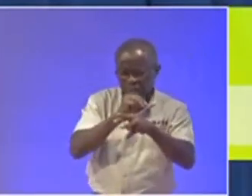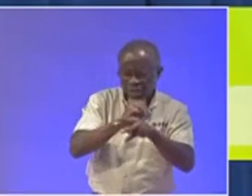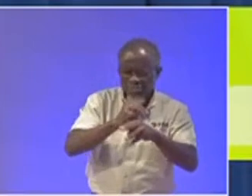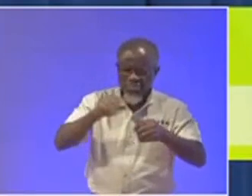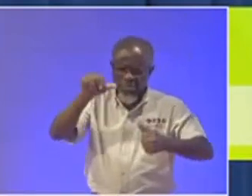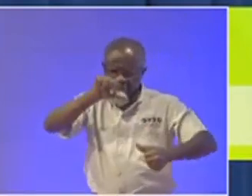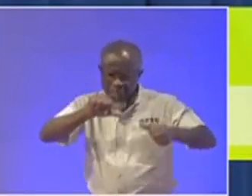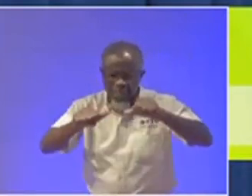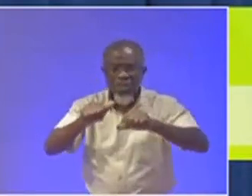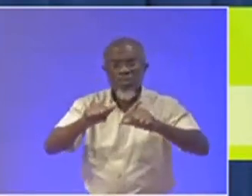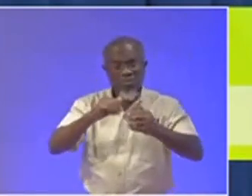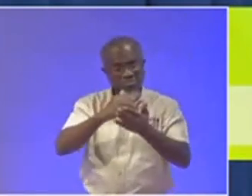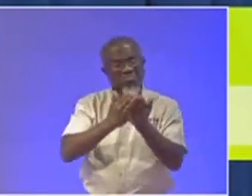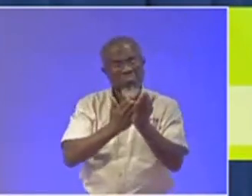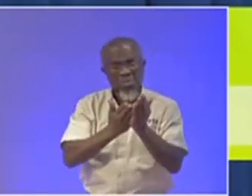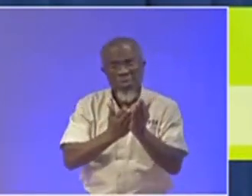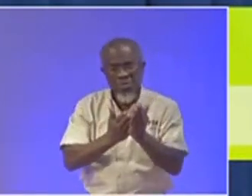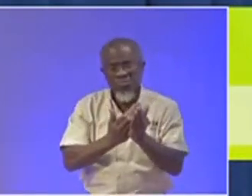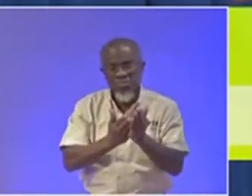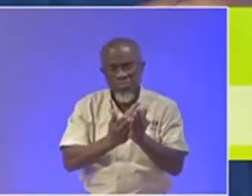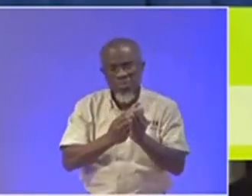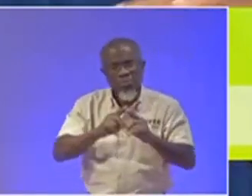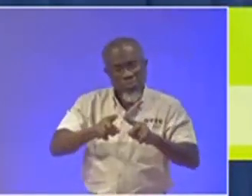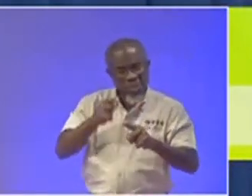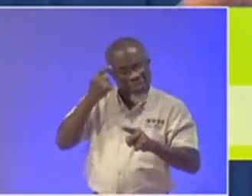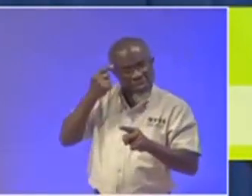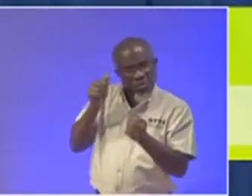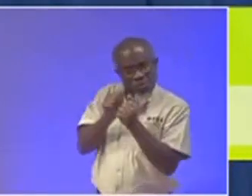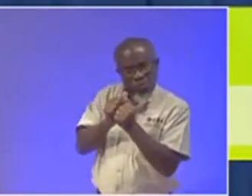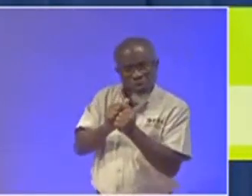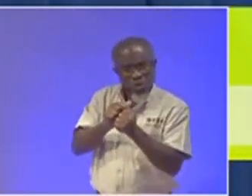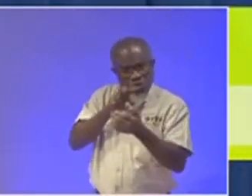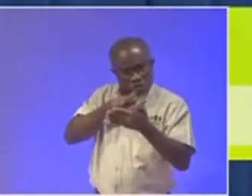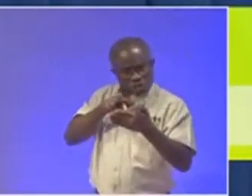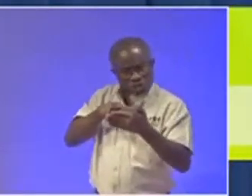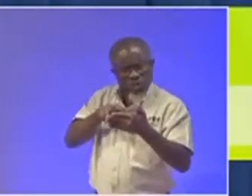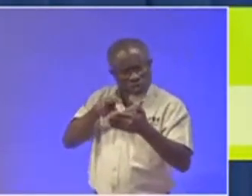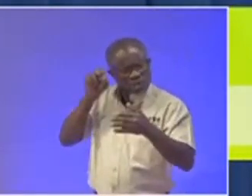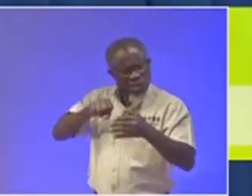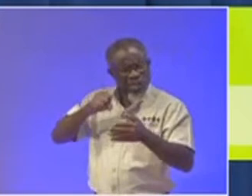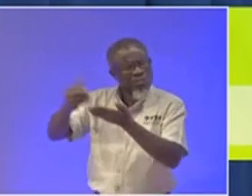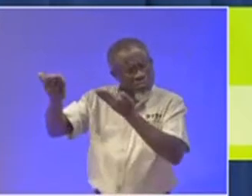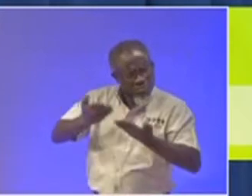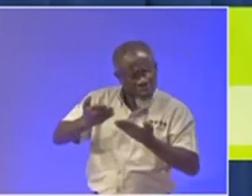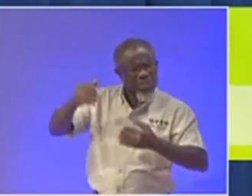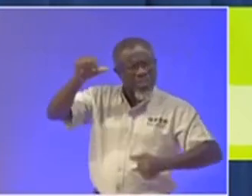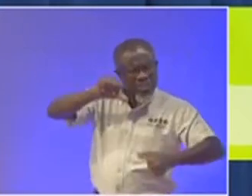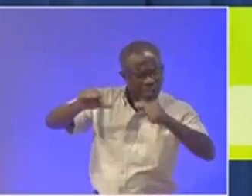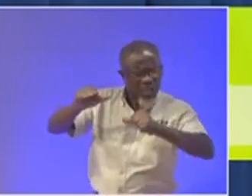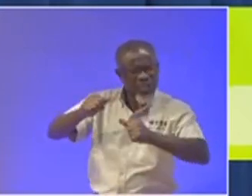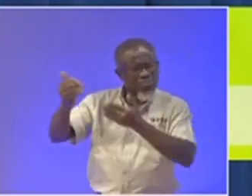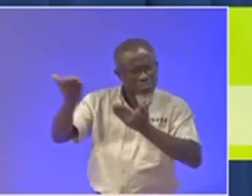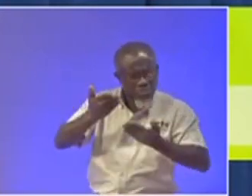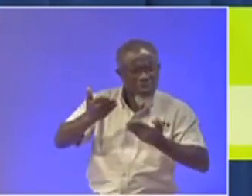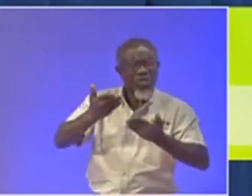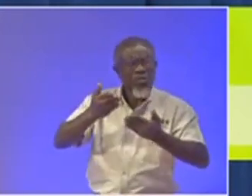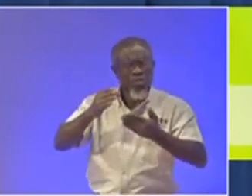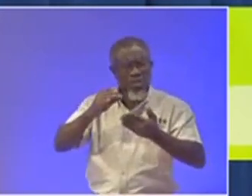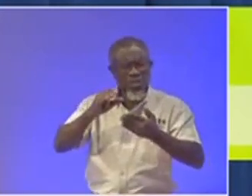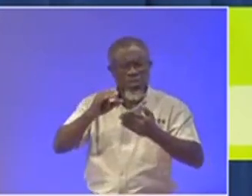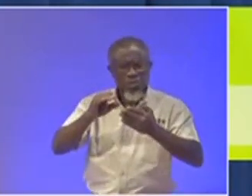go. And same thing with reading. I can bring the science, bring the social studies, and that allows me to have the